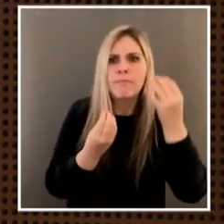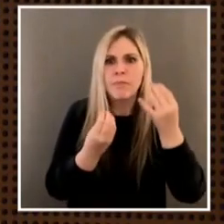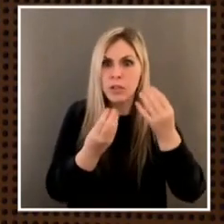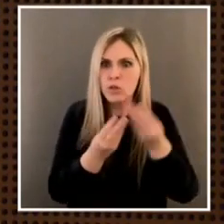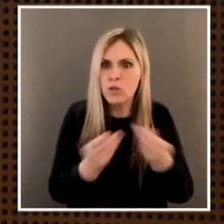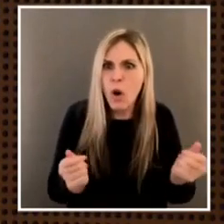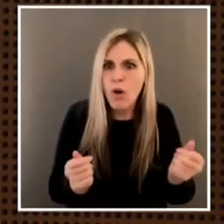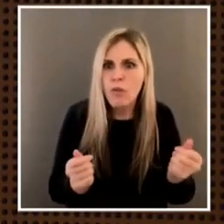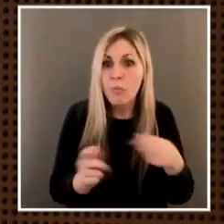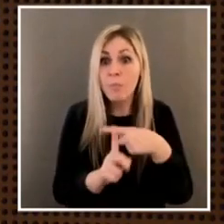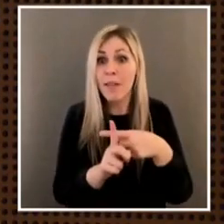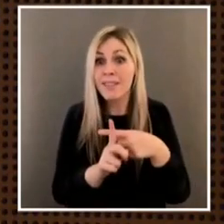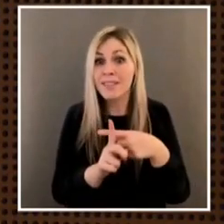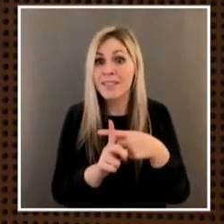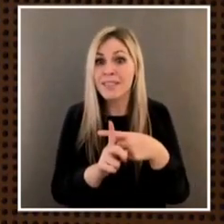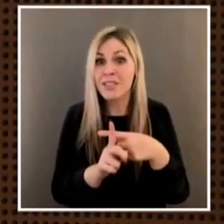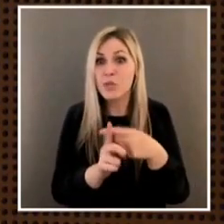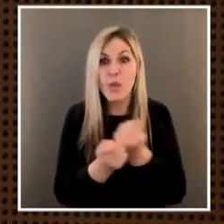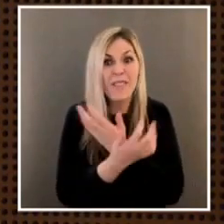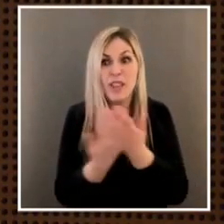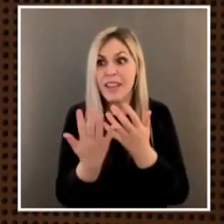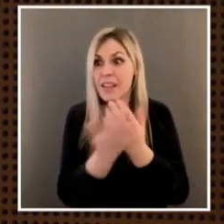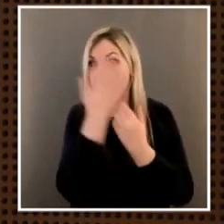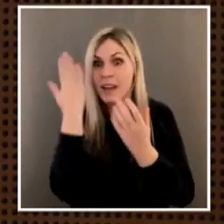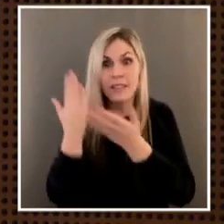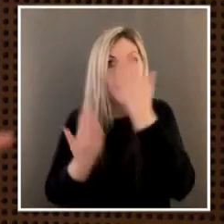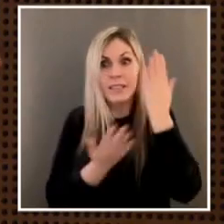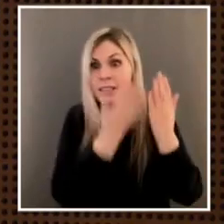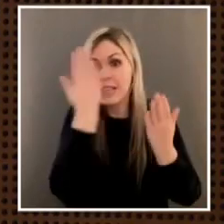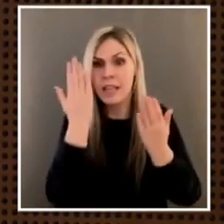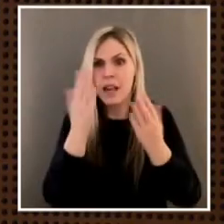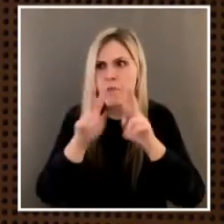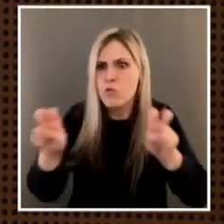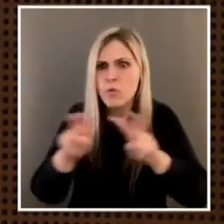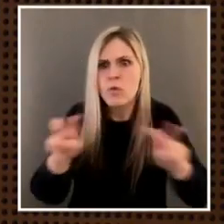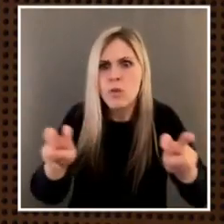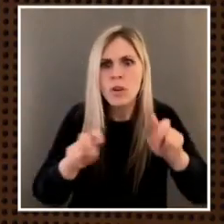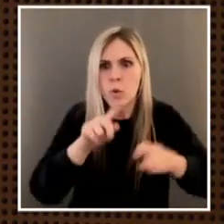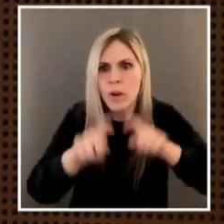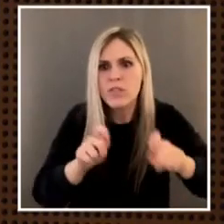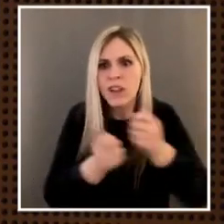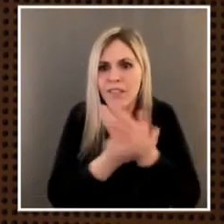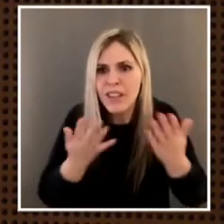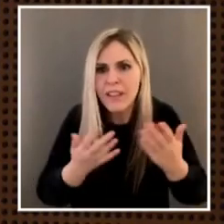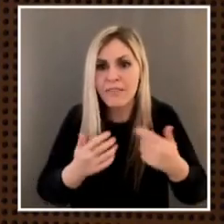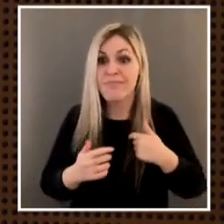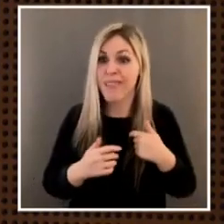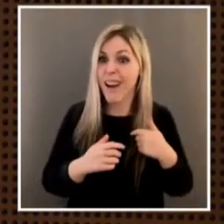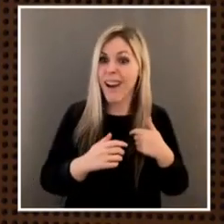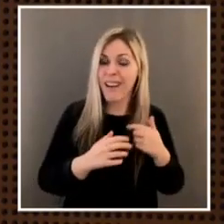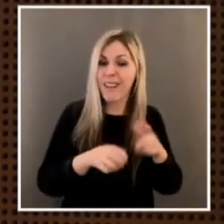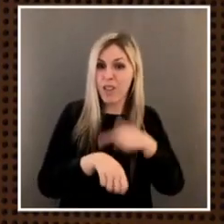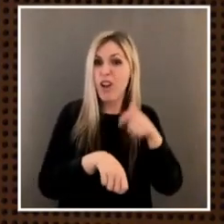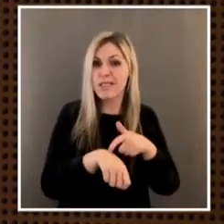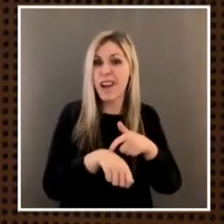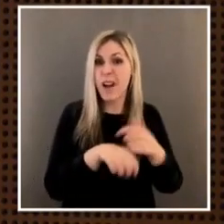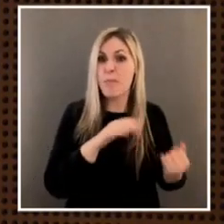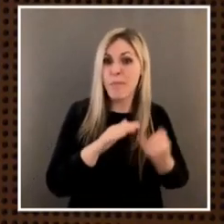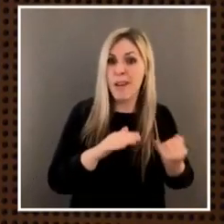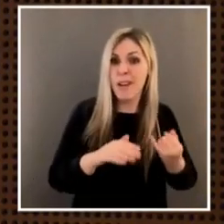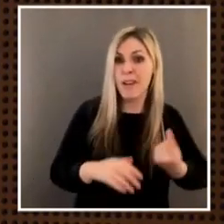and to question everything. I spent a lot of time alone, as I was an Air Force kid,